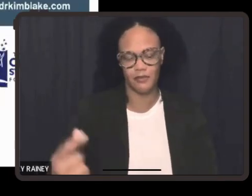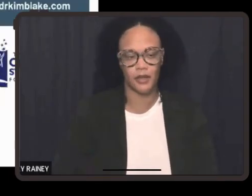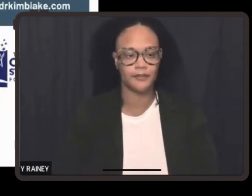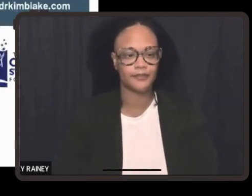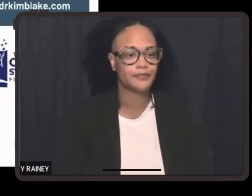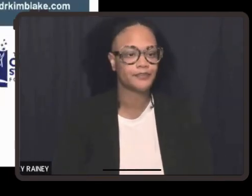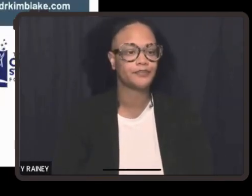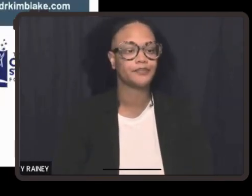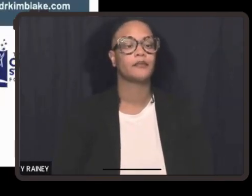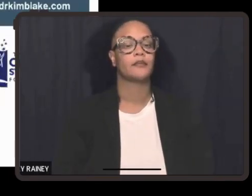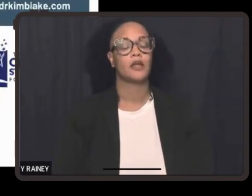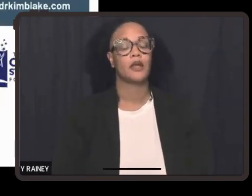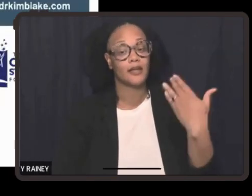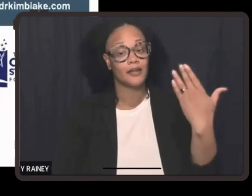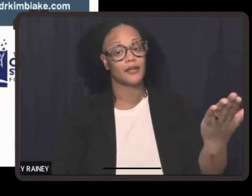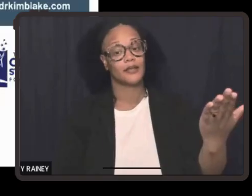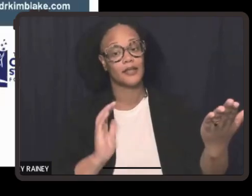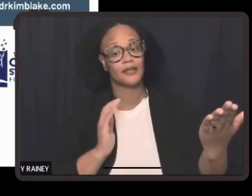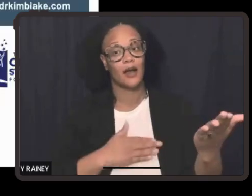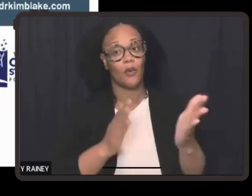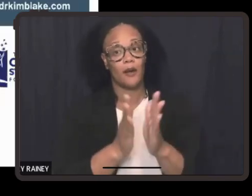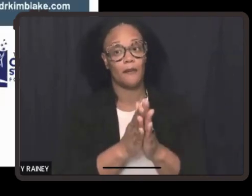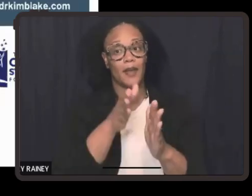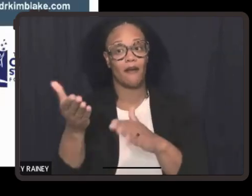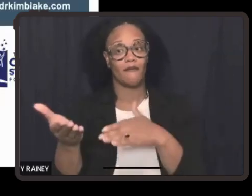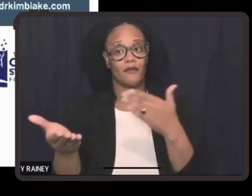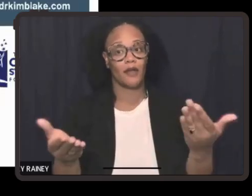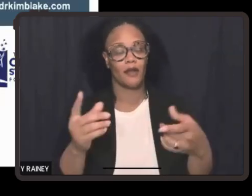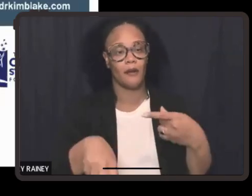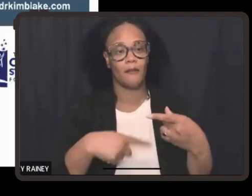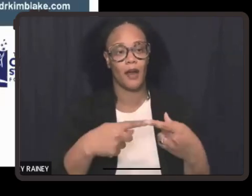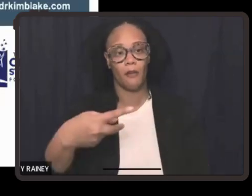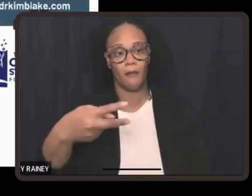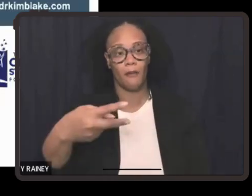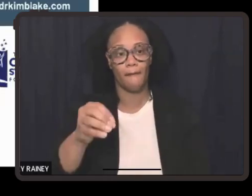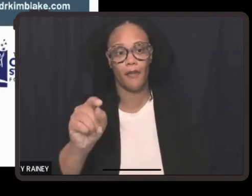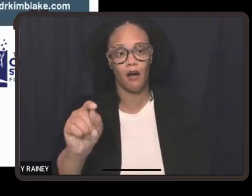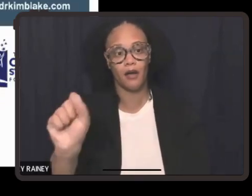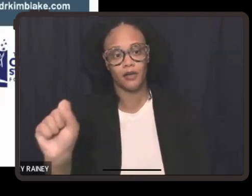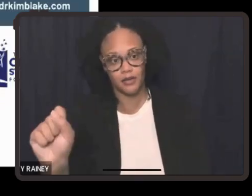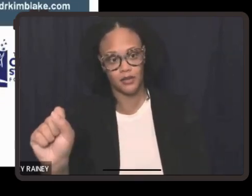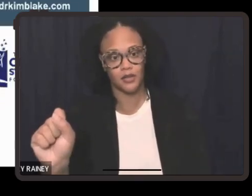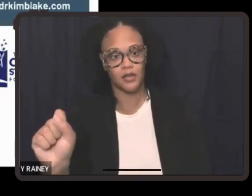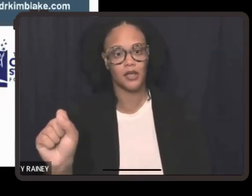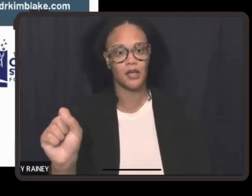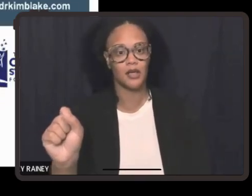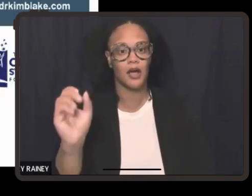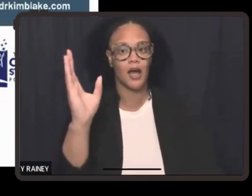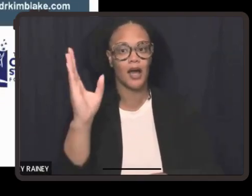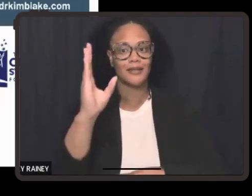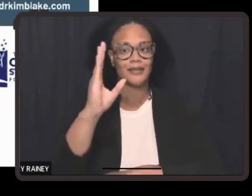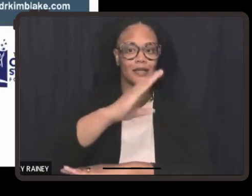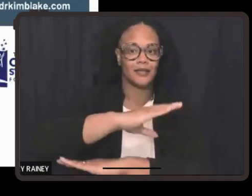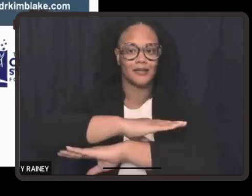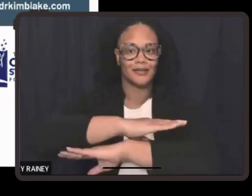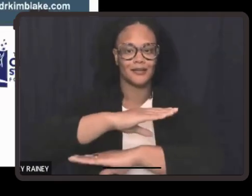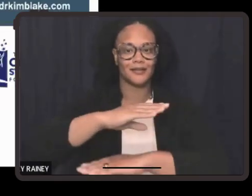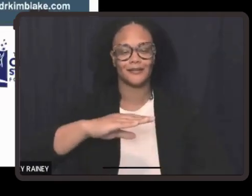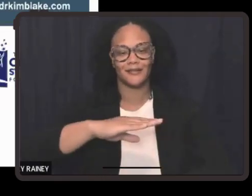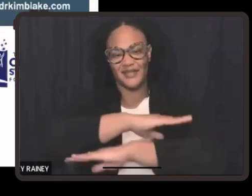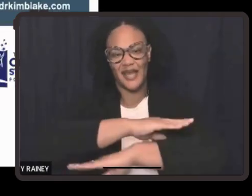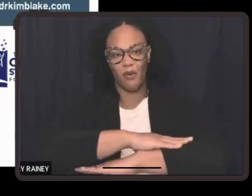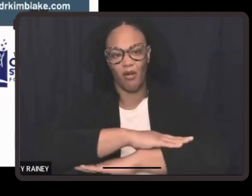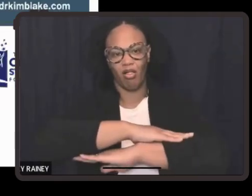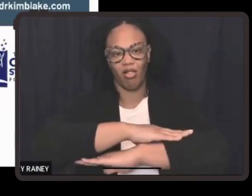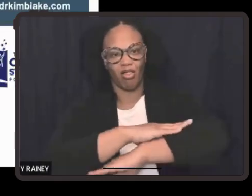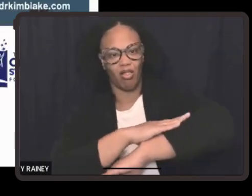to, I think, our pamphlet on POTS, and you can see a tilt table test, which is a proper test where you actually have the table, but